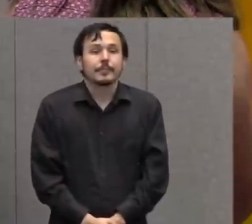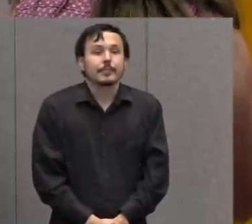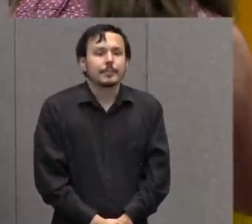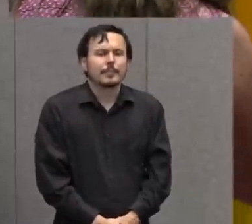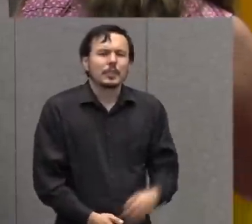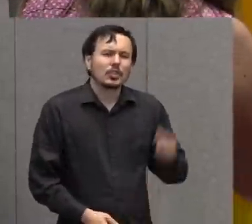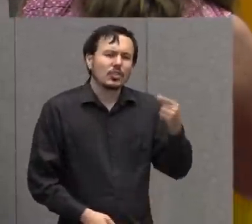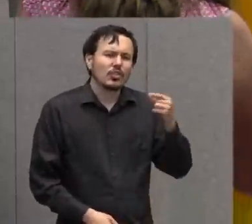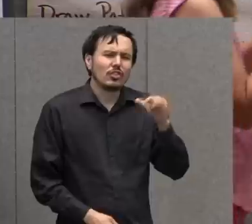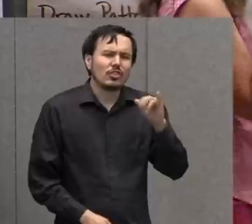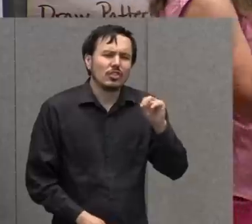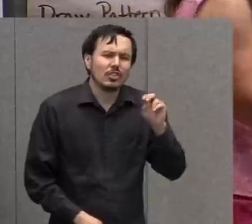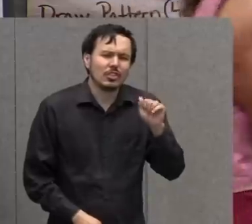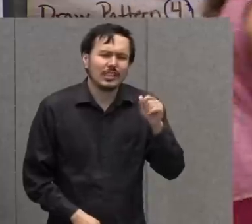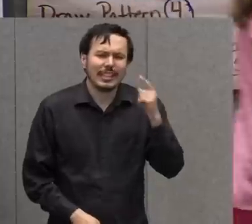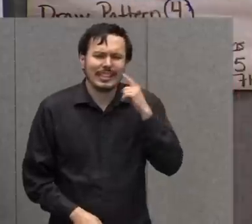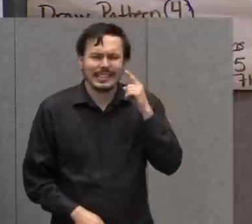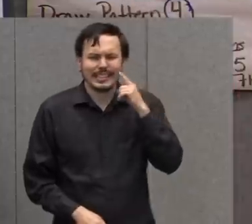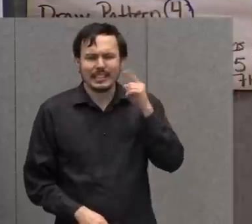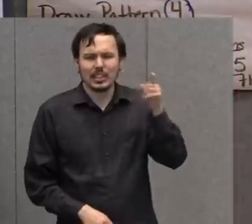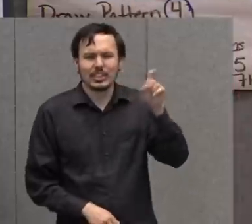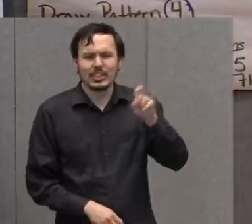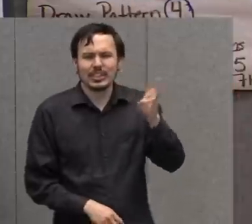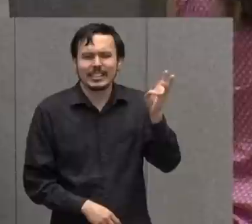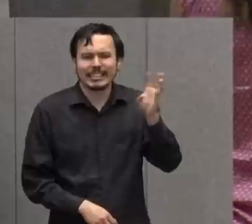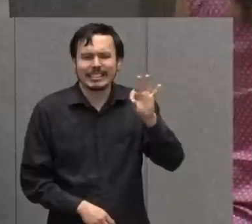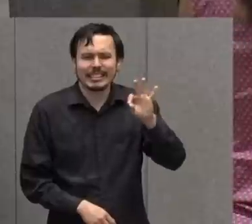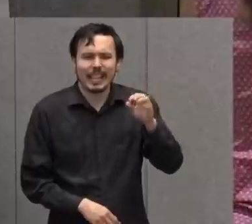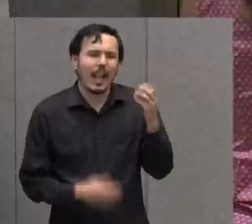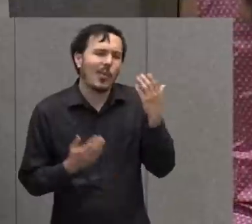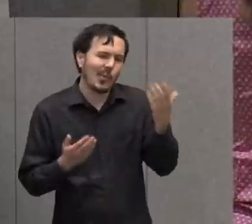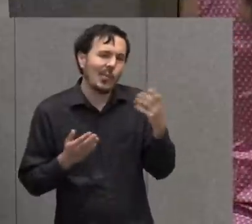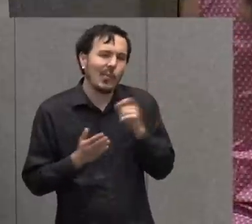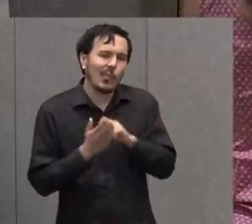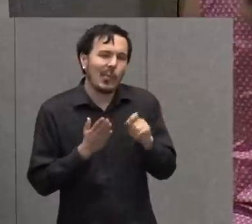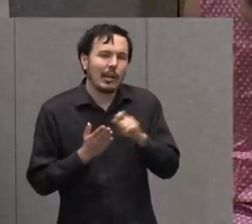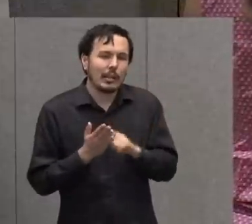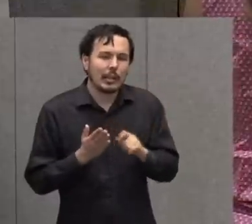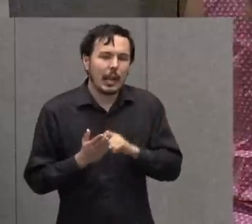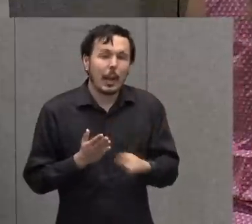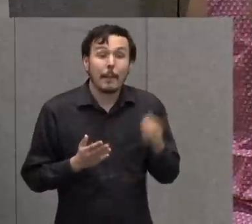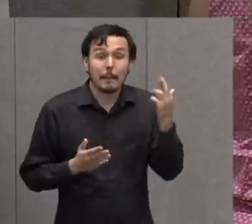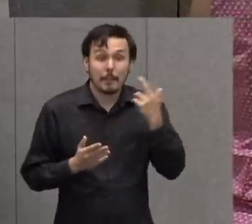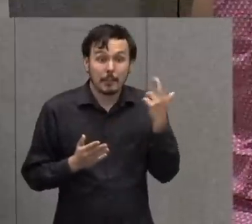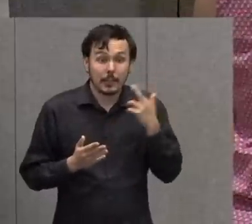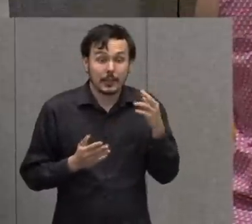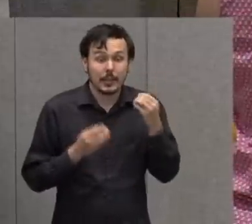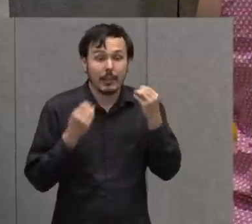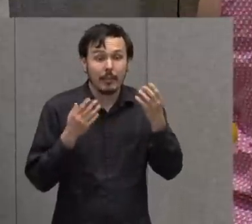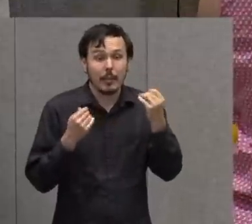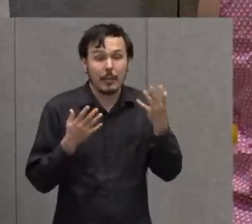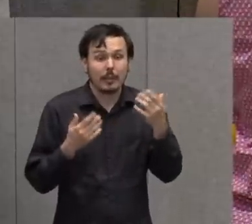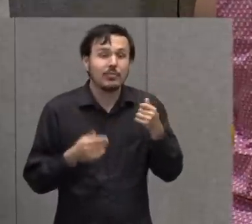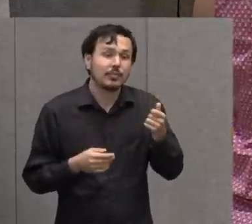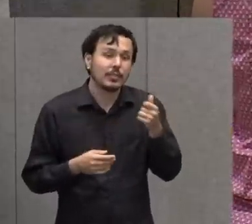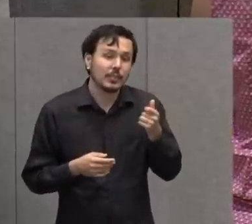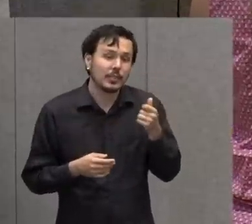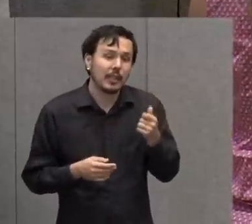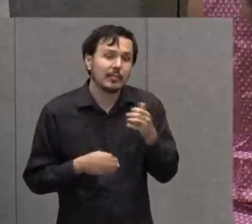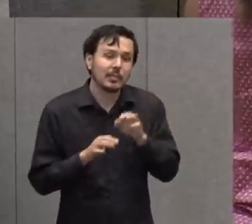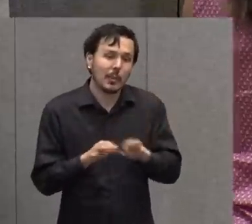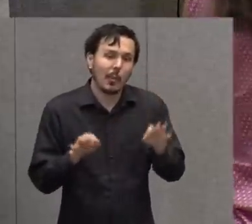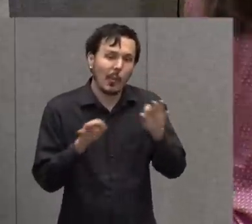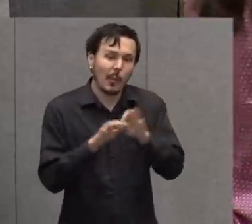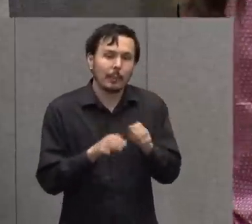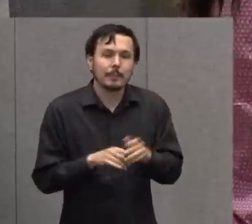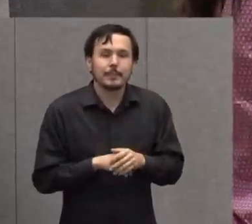Gina thinks she needs 69, so I'm gonna write that down. Because to me, information is very good. Does